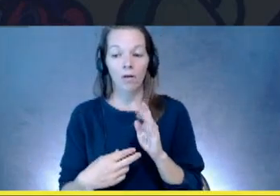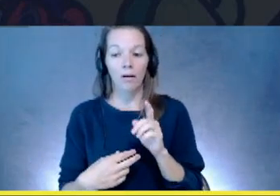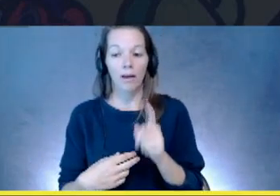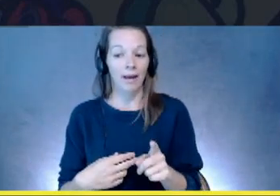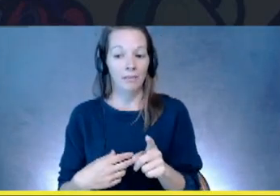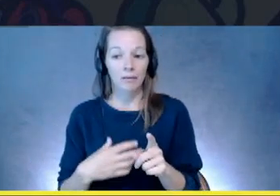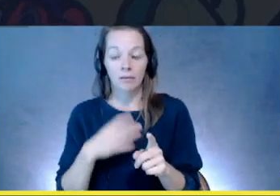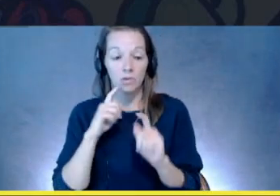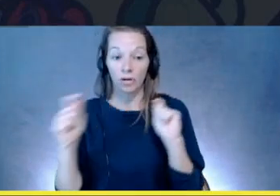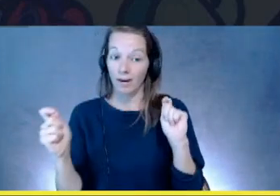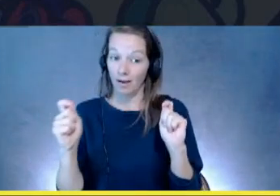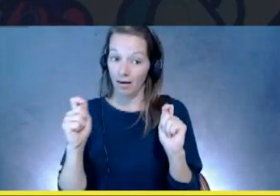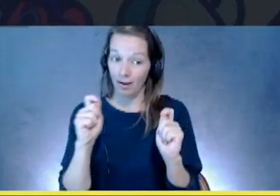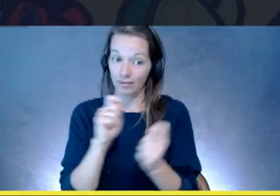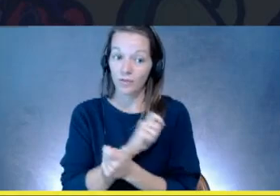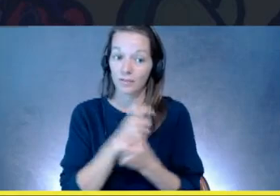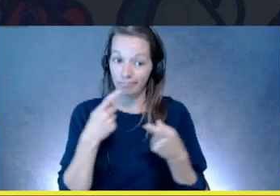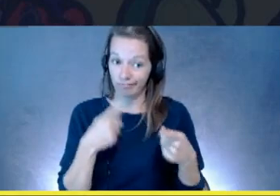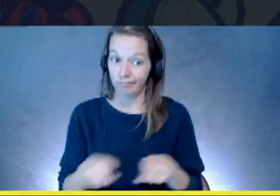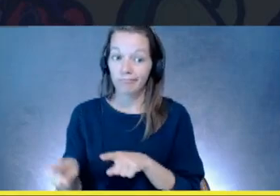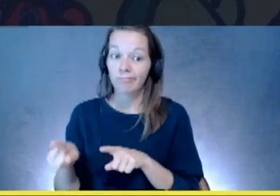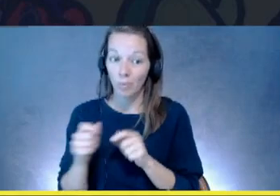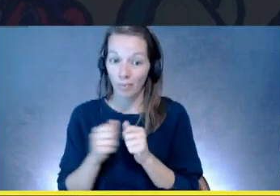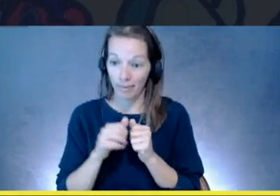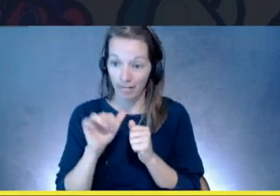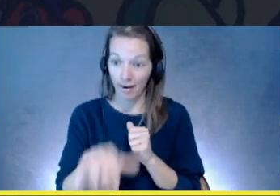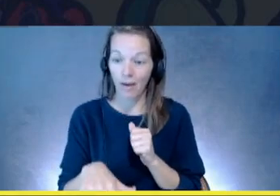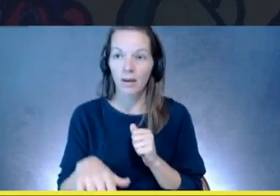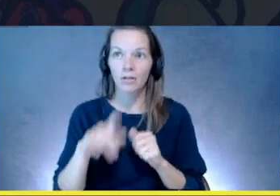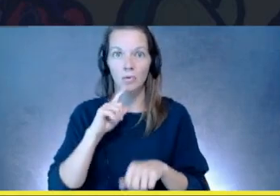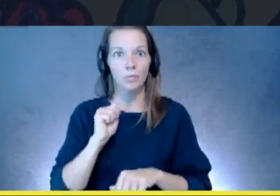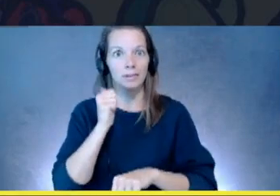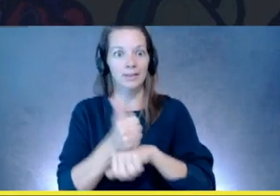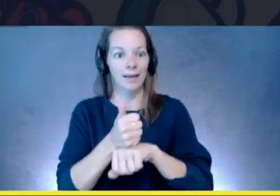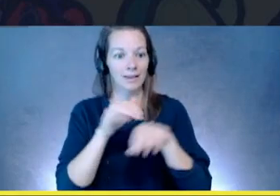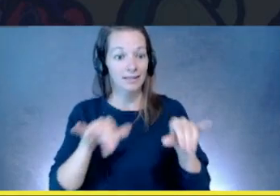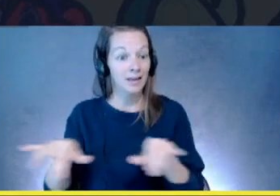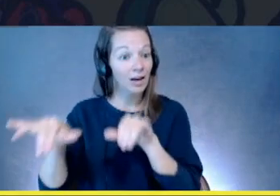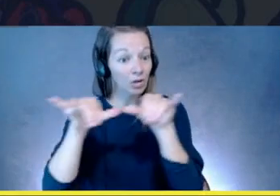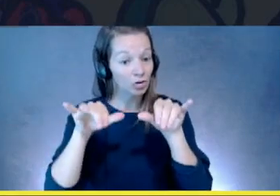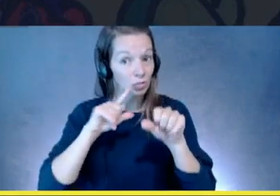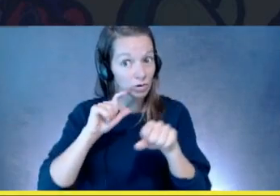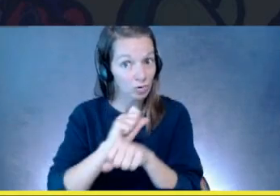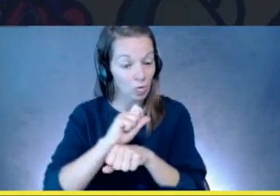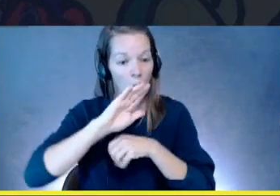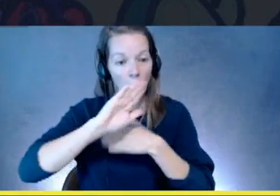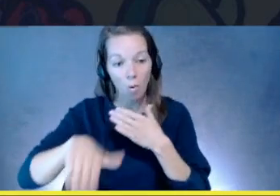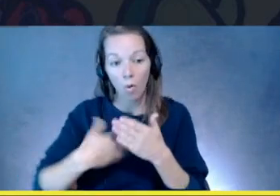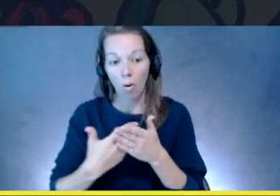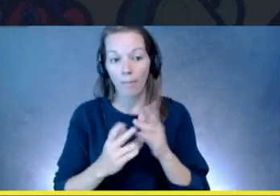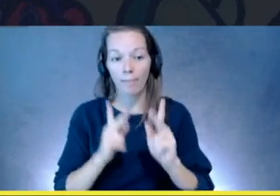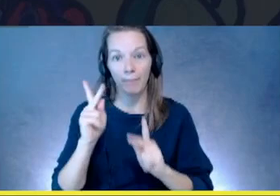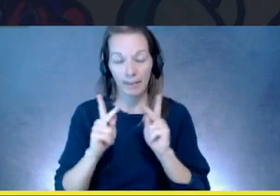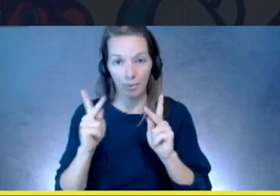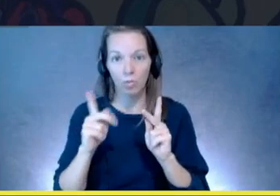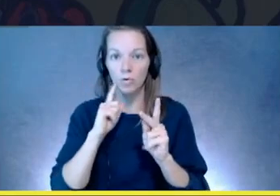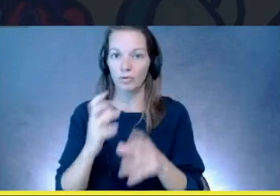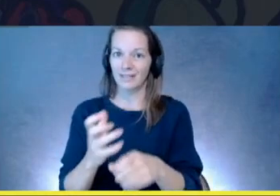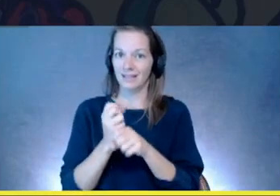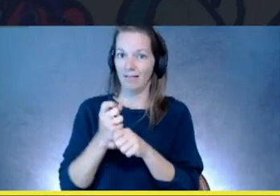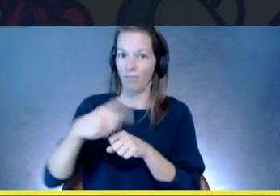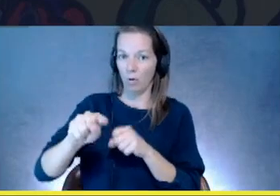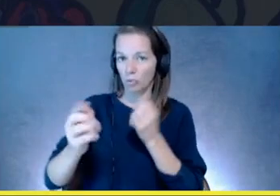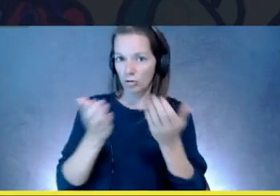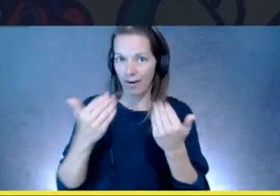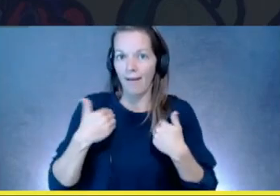that are occurring there to really set standards to ensure that all people receiving home and community-based services have access